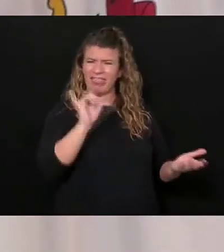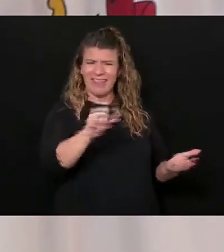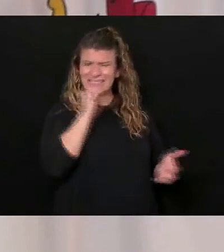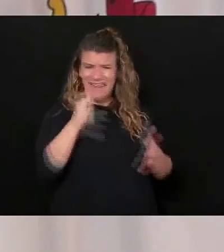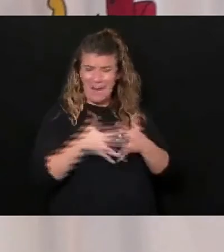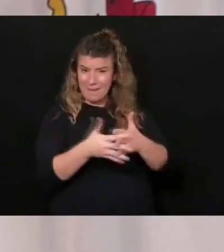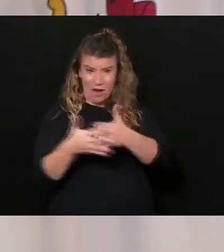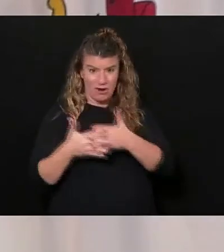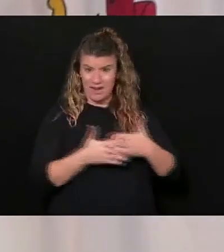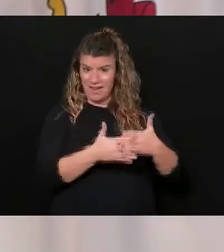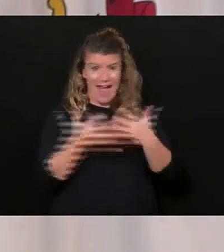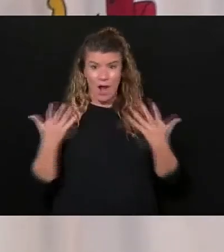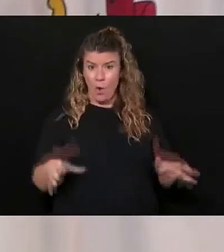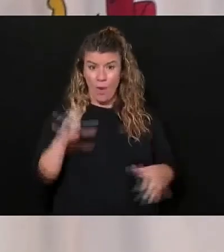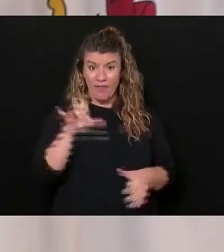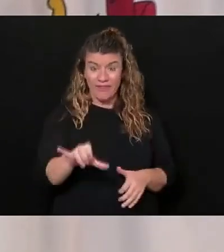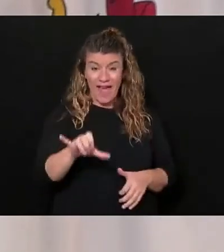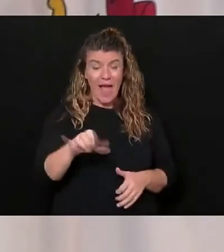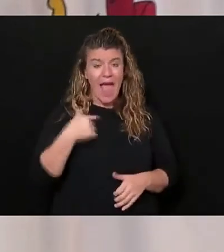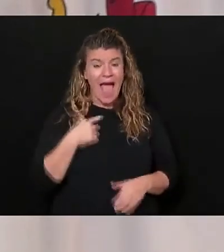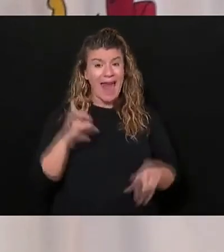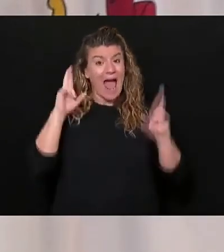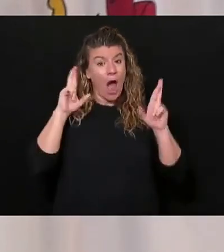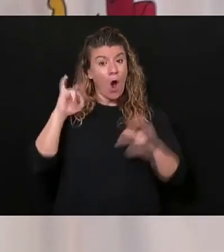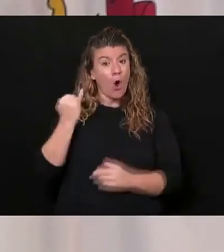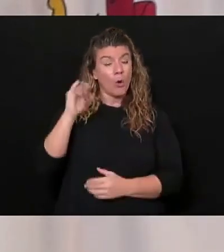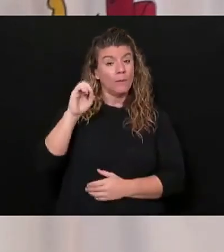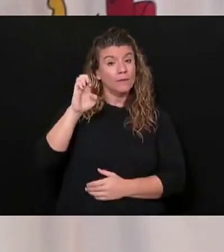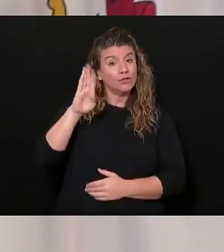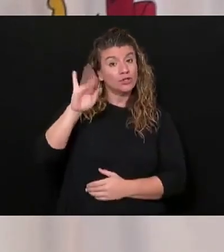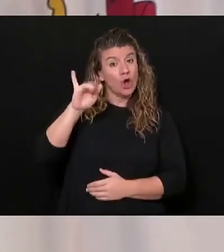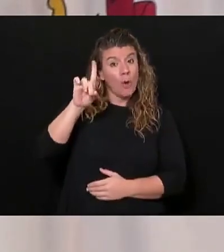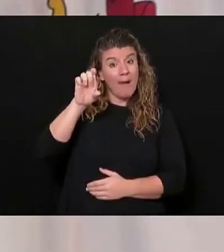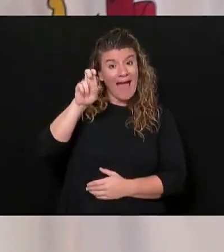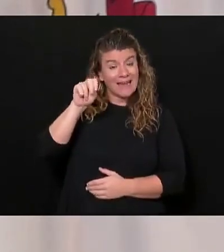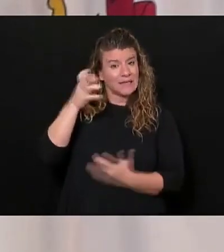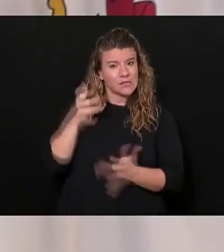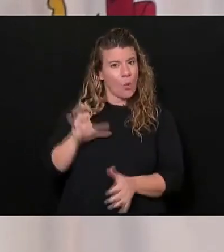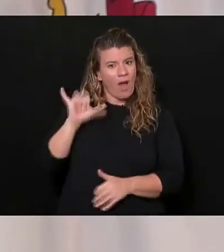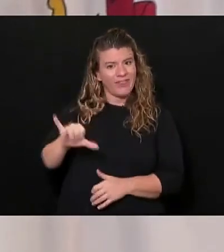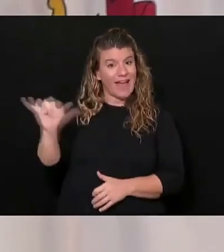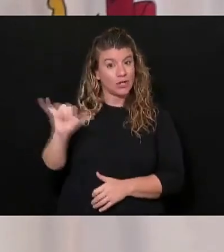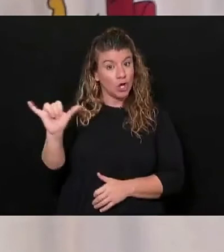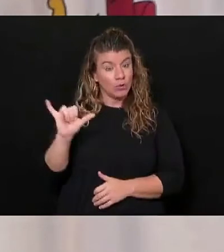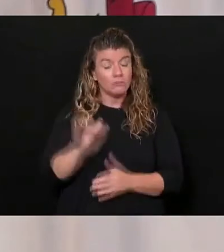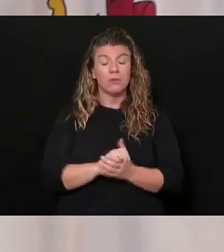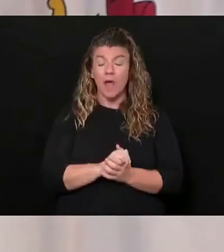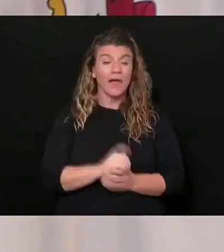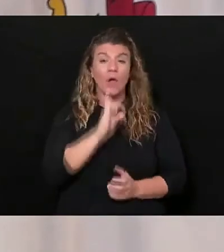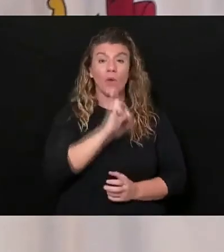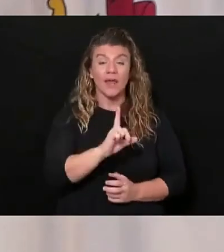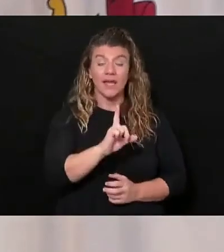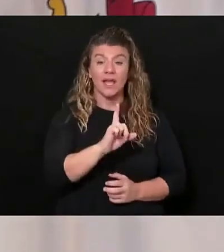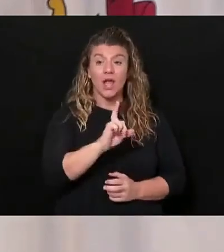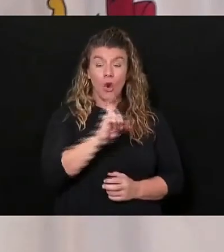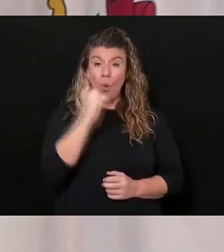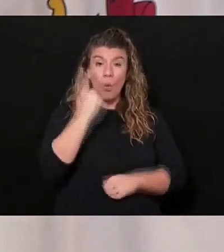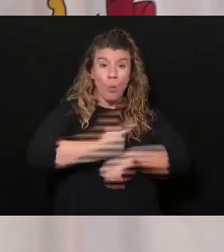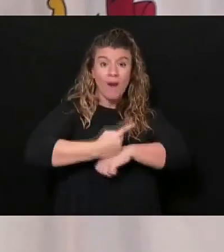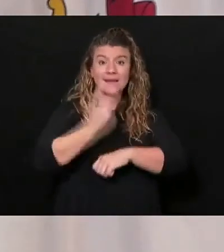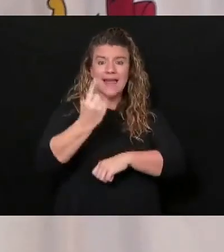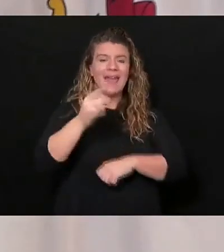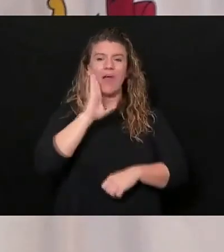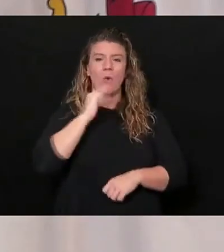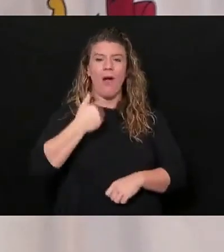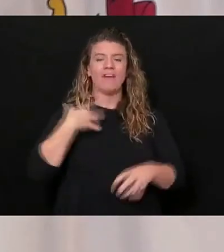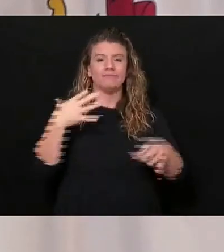And I hope to goodness that Joe Biden doesn't want that. Now, at the end of the day, We'll get to a conclusion about this